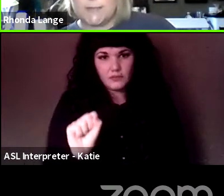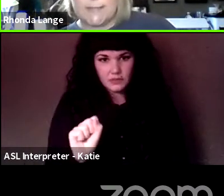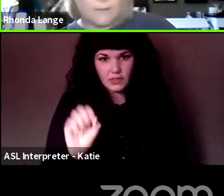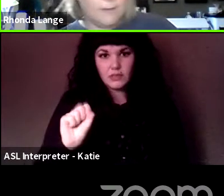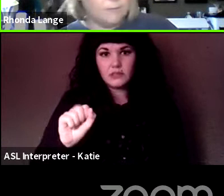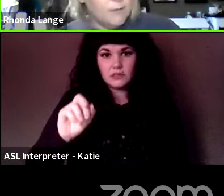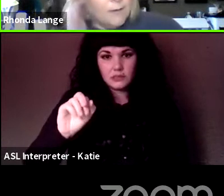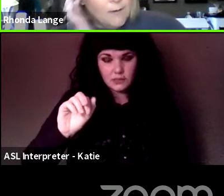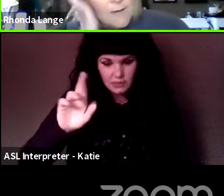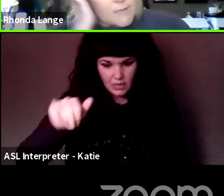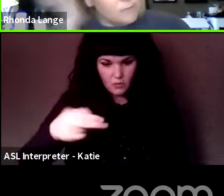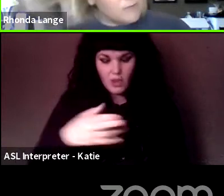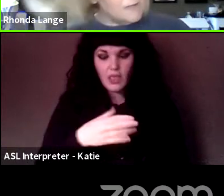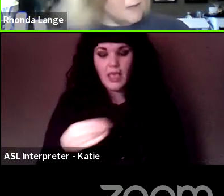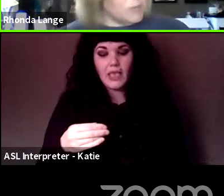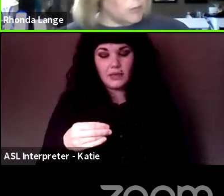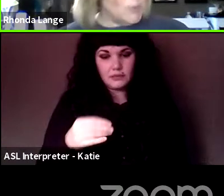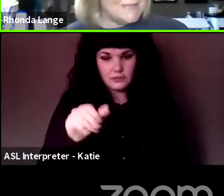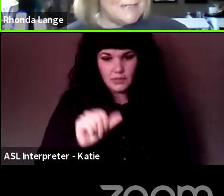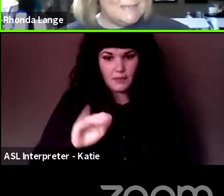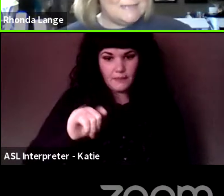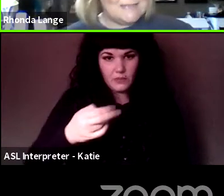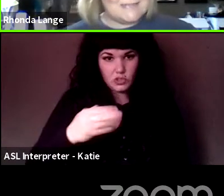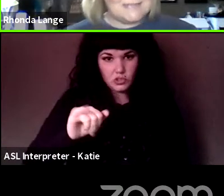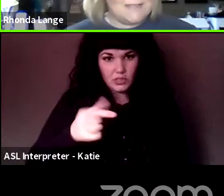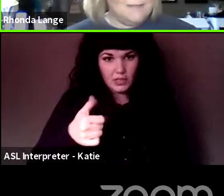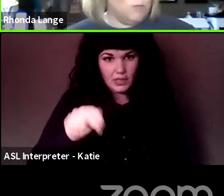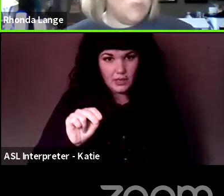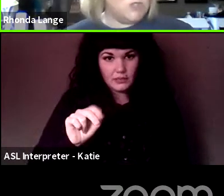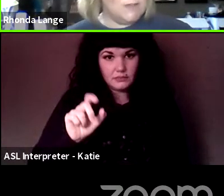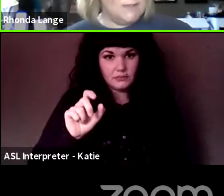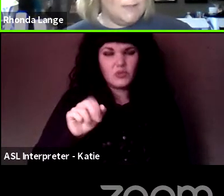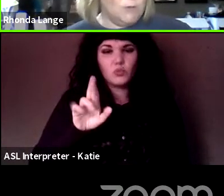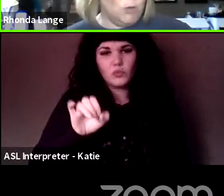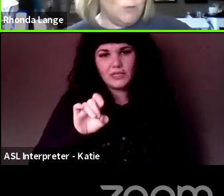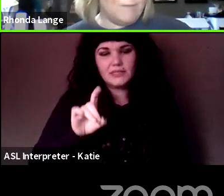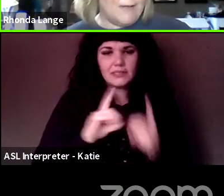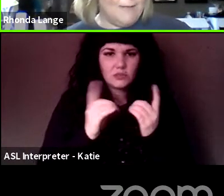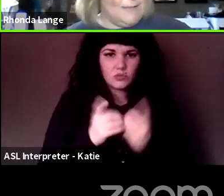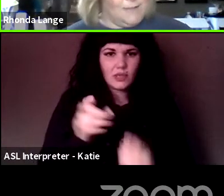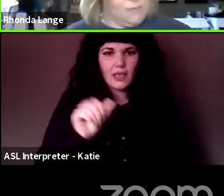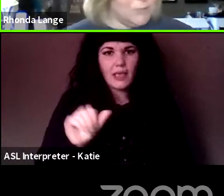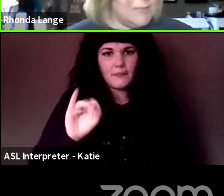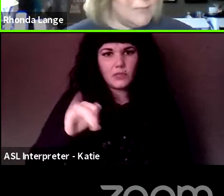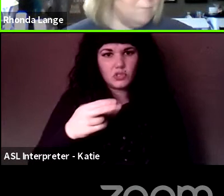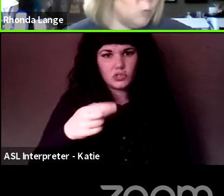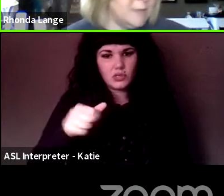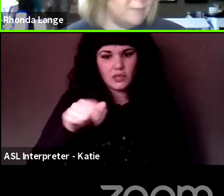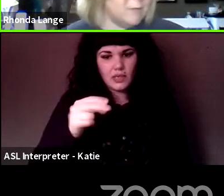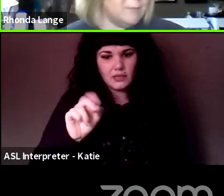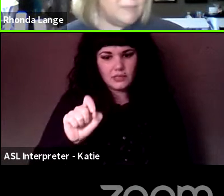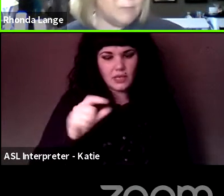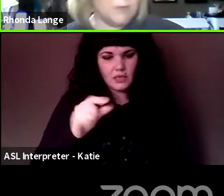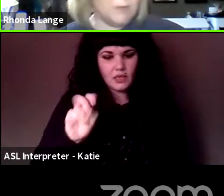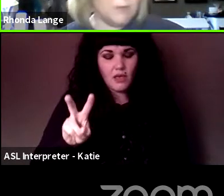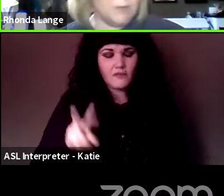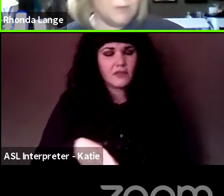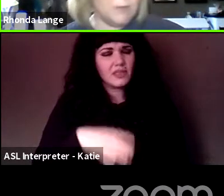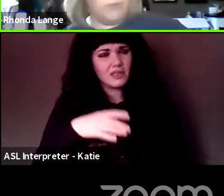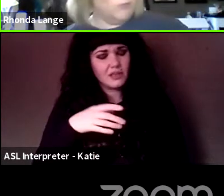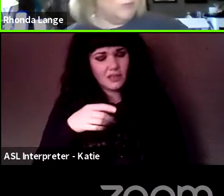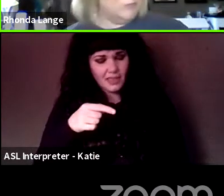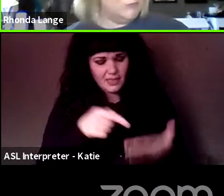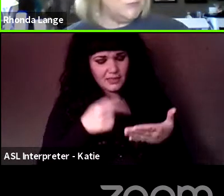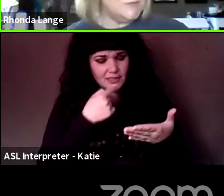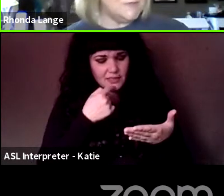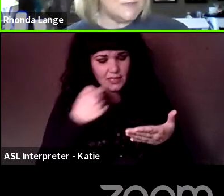at Michigan.gov. Some of the other points on it, this is saying that we should notify like 3-4 different people.